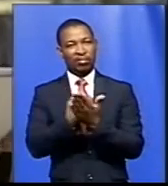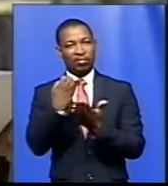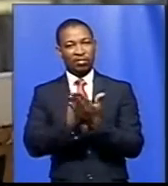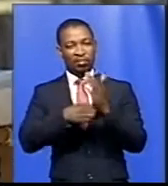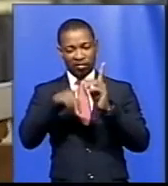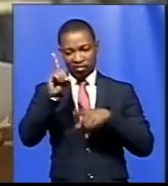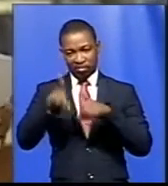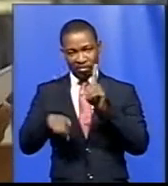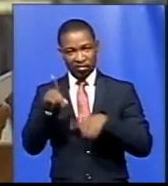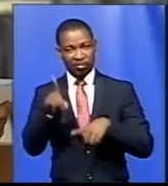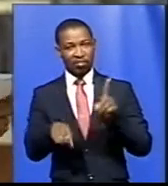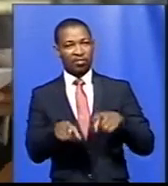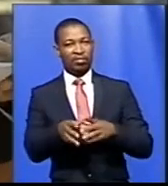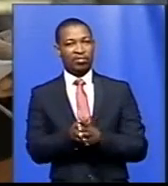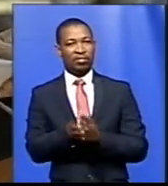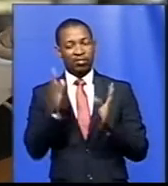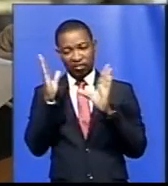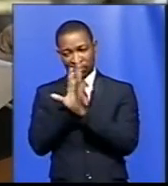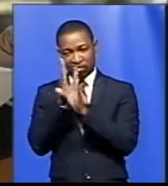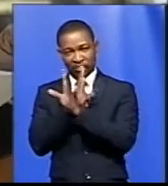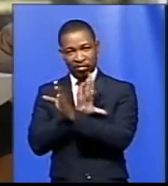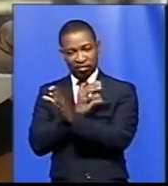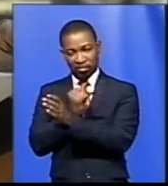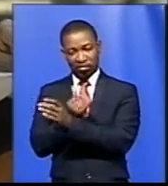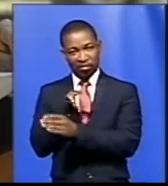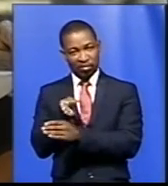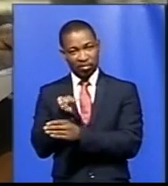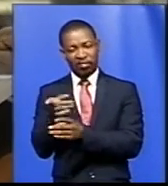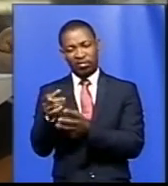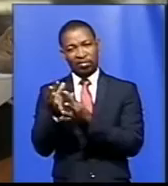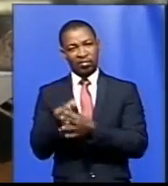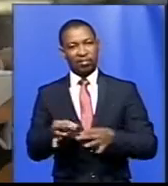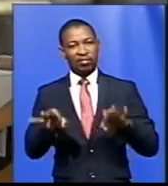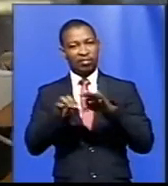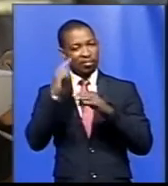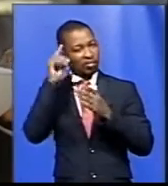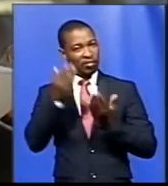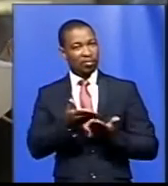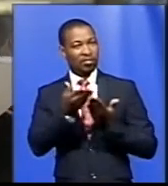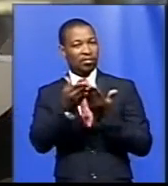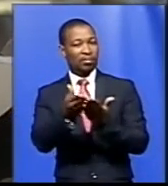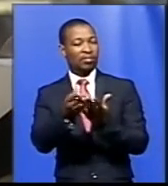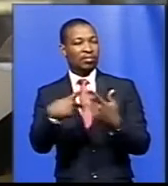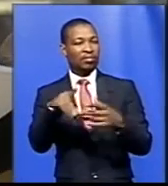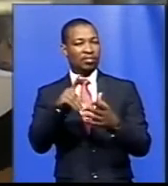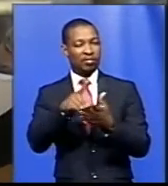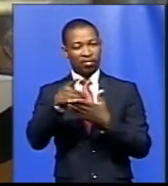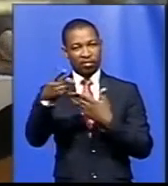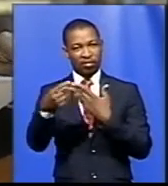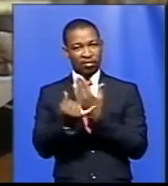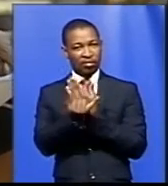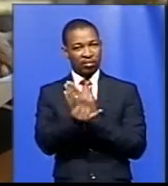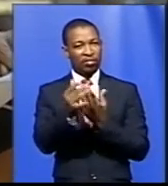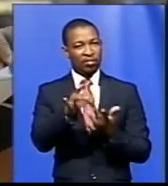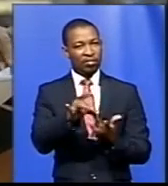diversification. The private sector, Madam Speaker, plays a key role in the delivery of development programs, in